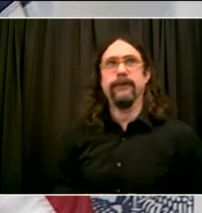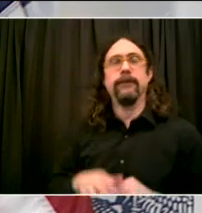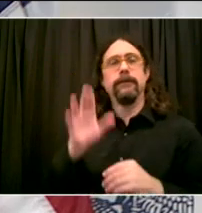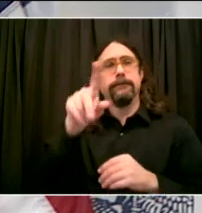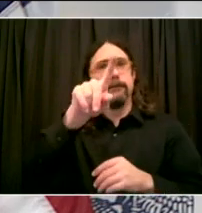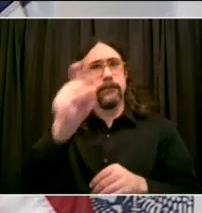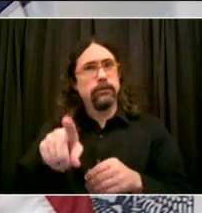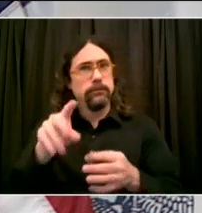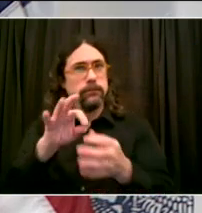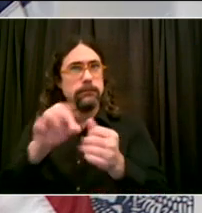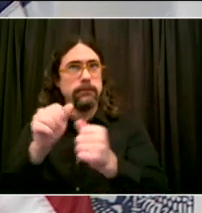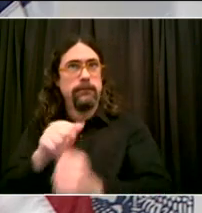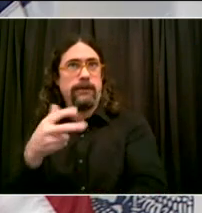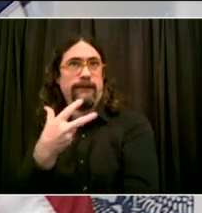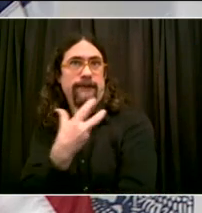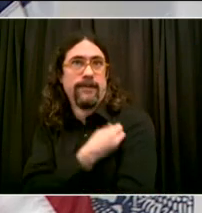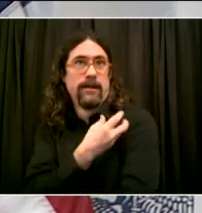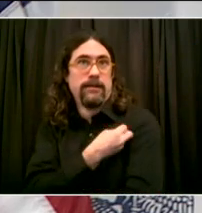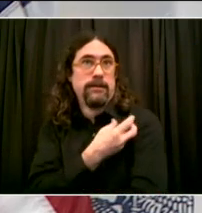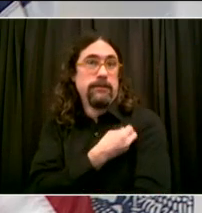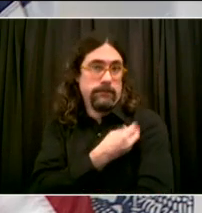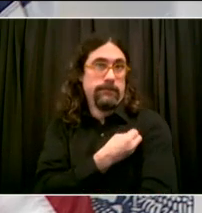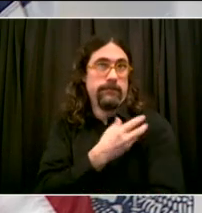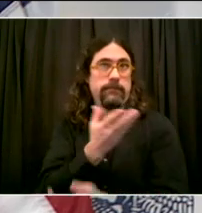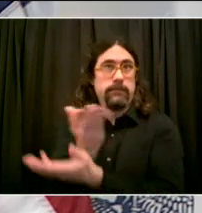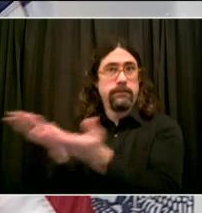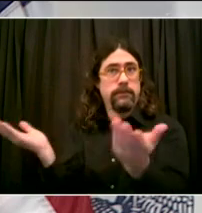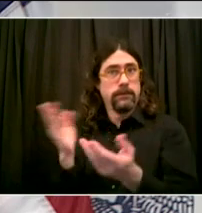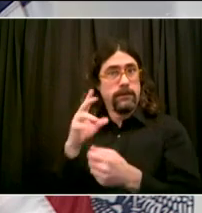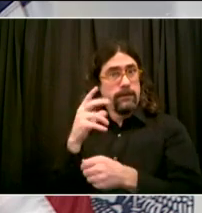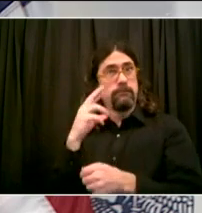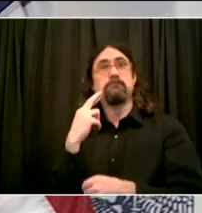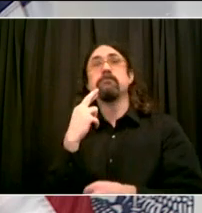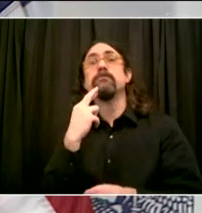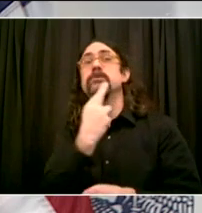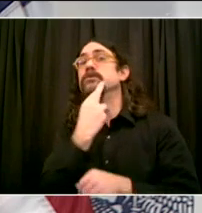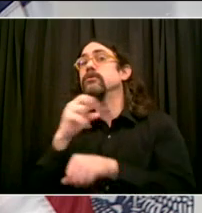especially as we're going to be opening up indoor dining? Yeah, absolutely.